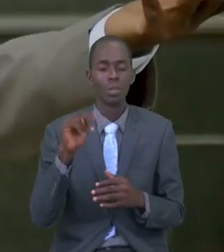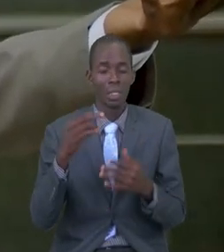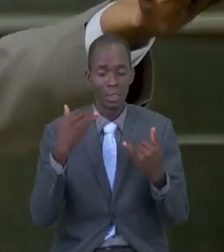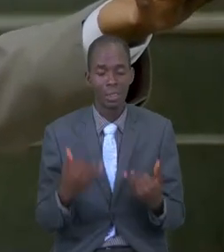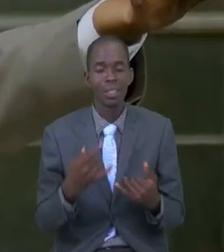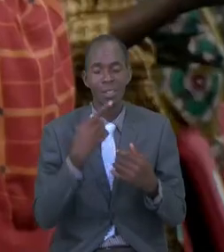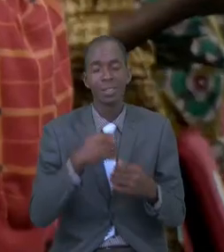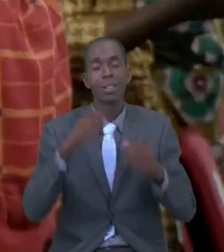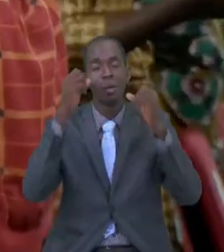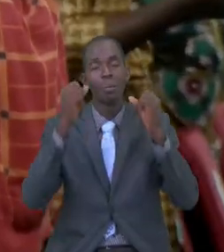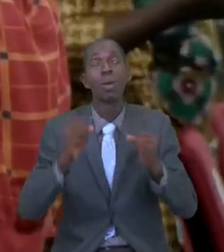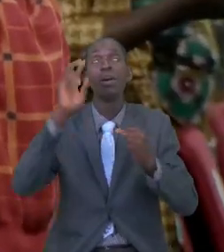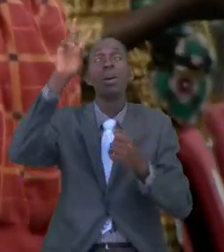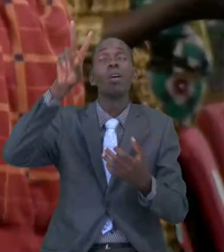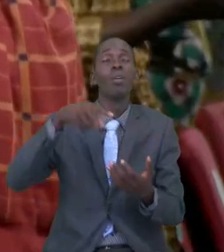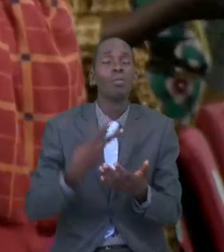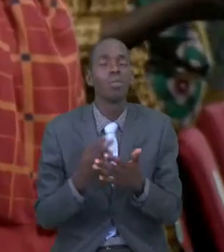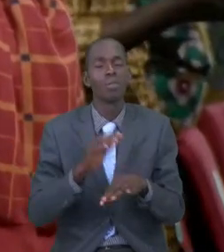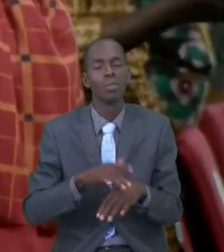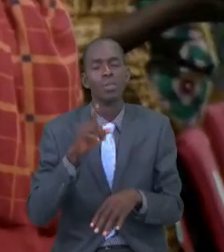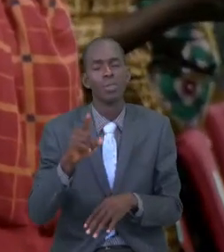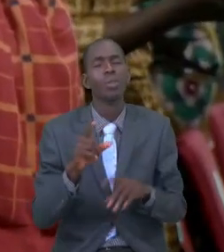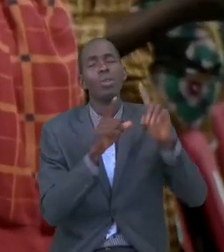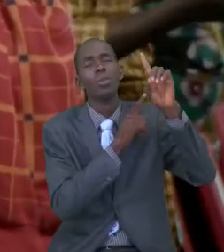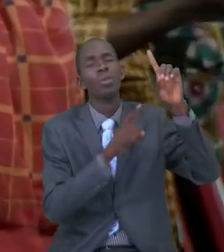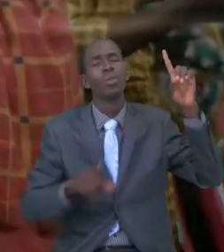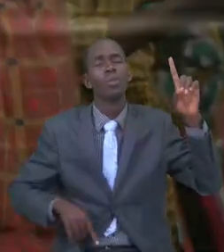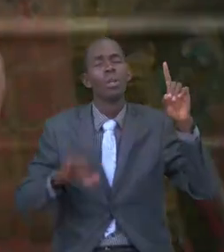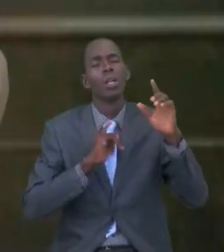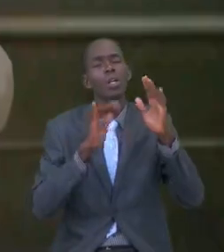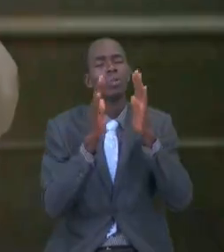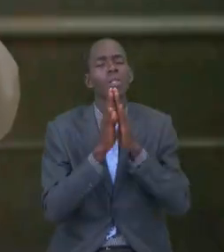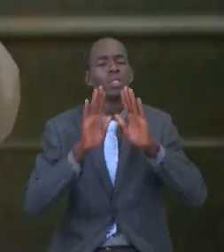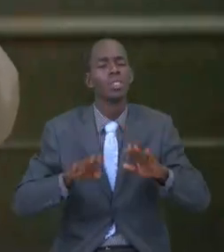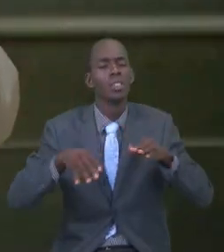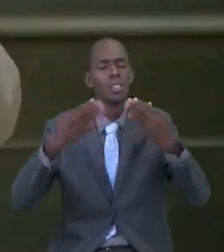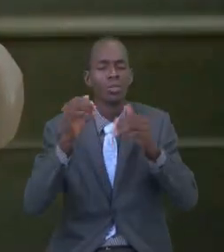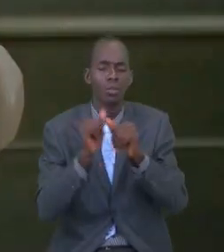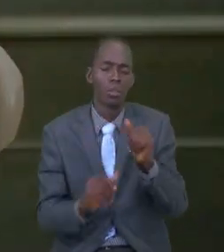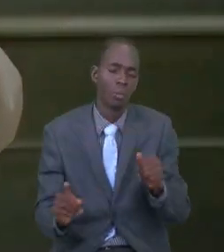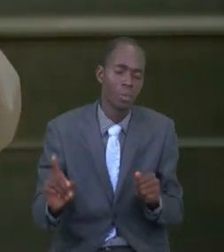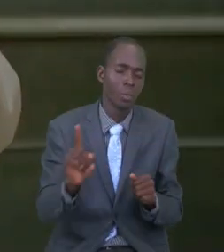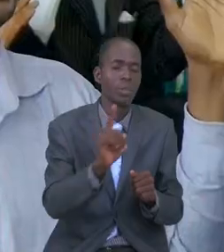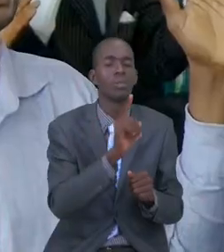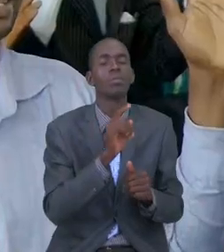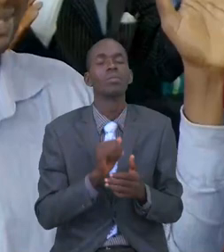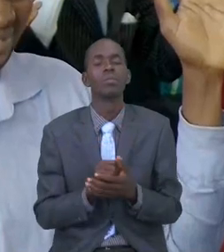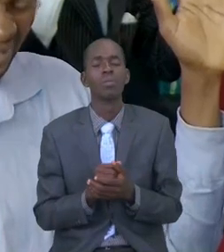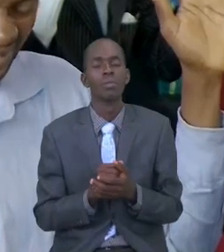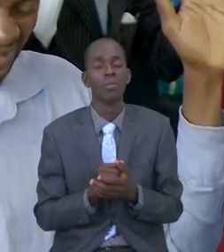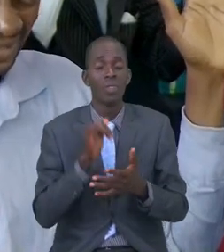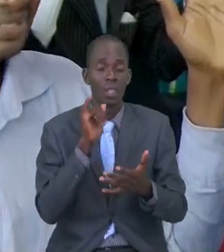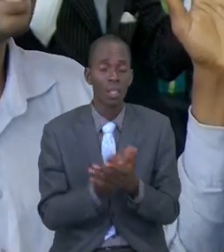comes. Amen. Lord, I pray, give everyone, amen,